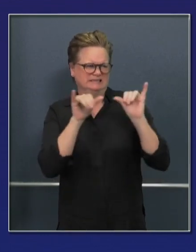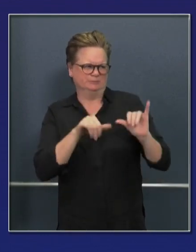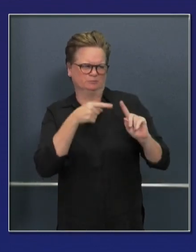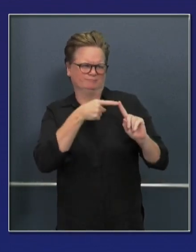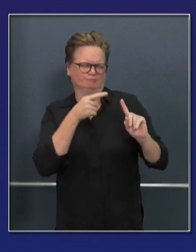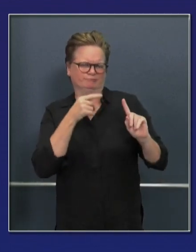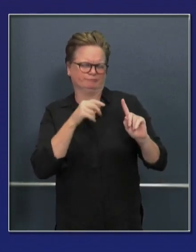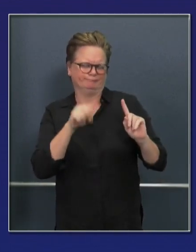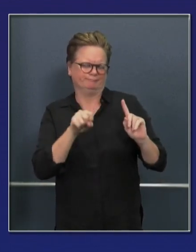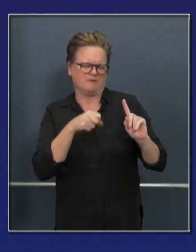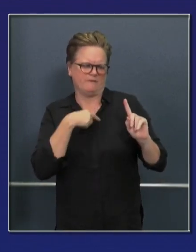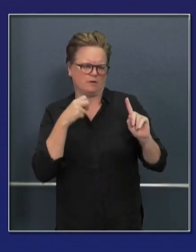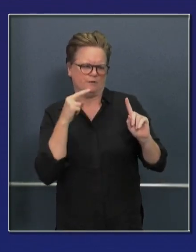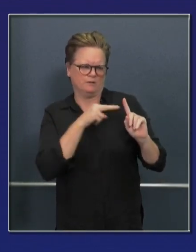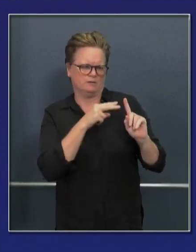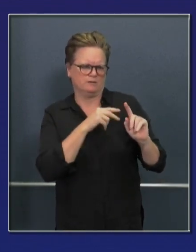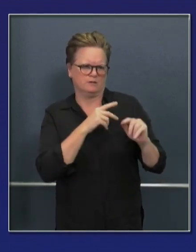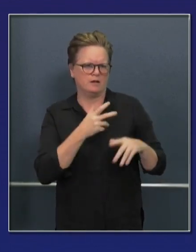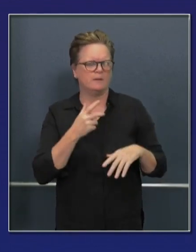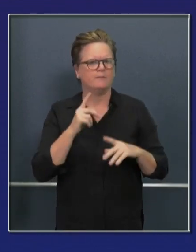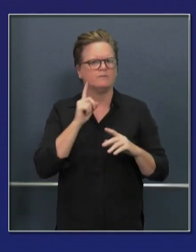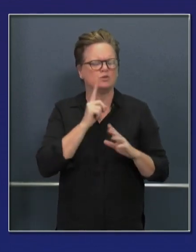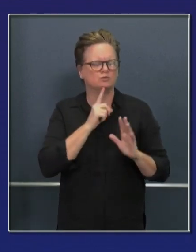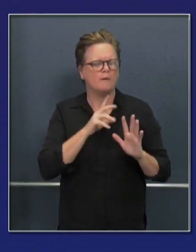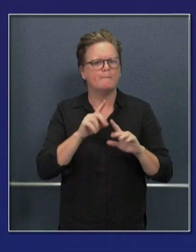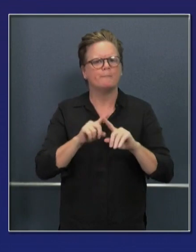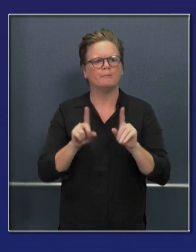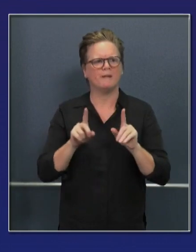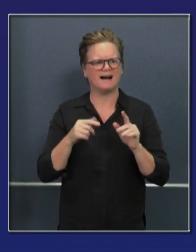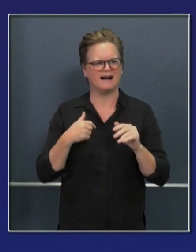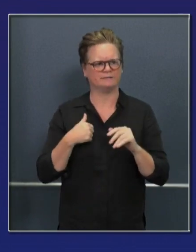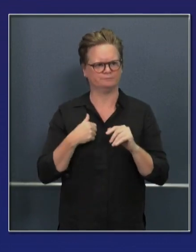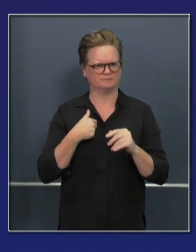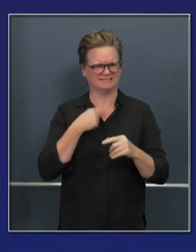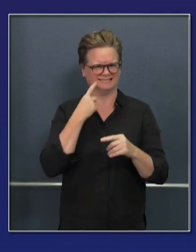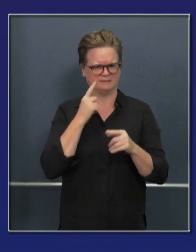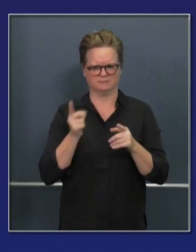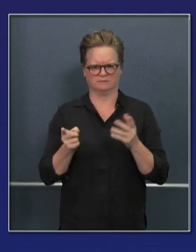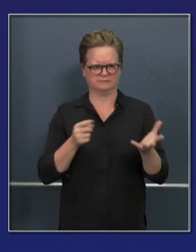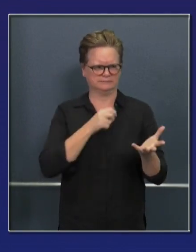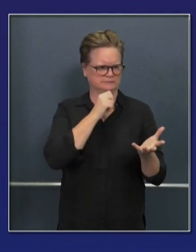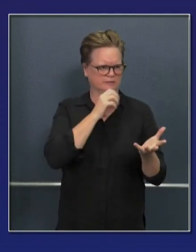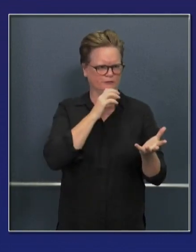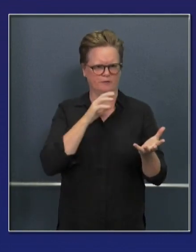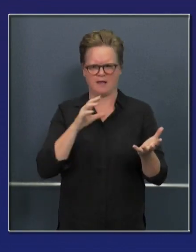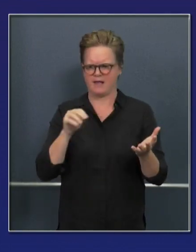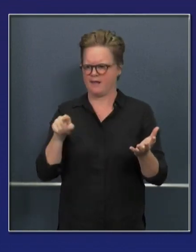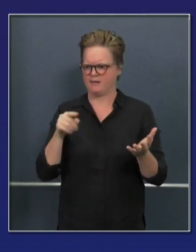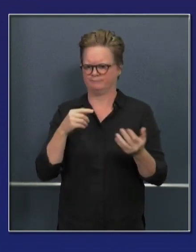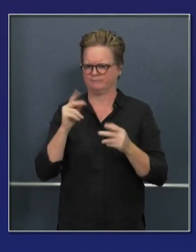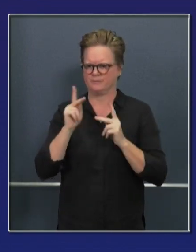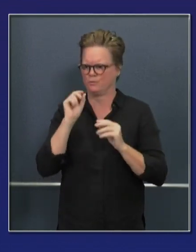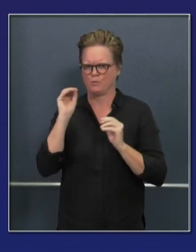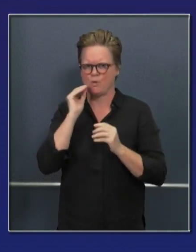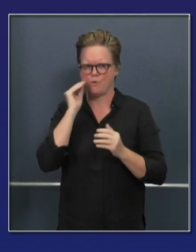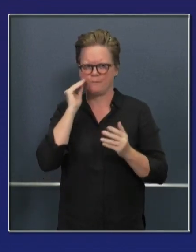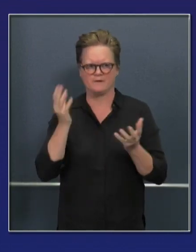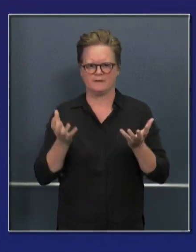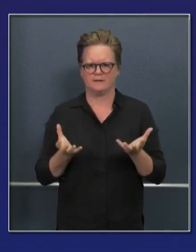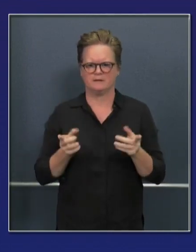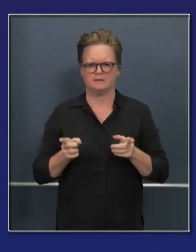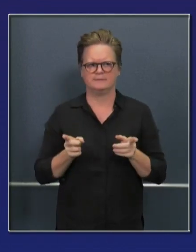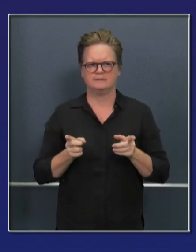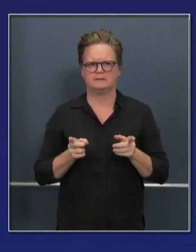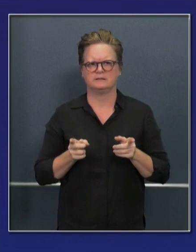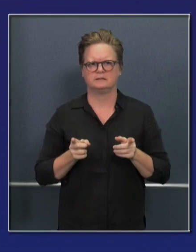focus on vulnerable populations, it's important to note and to update, particularly on the homeless side, that we were successful